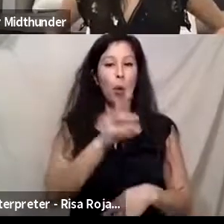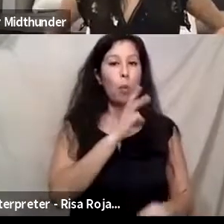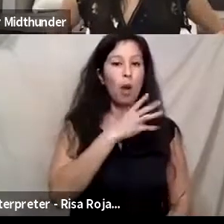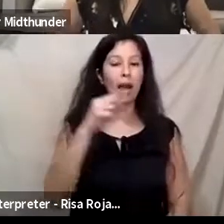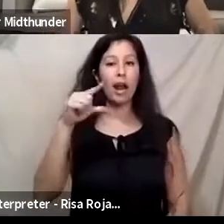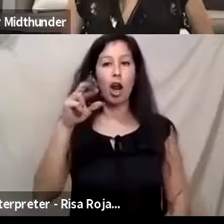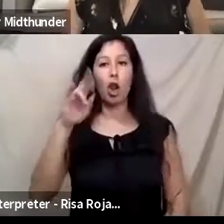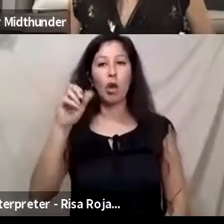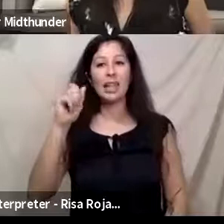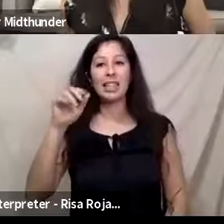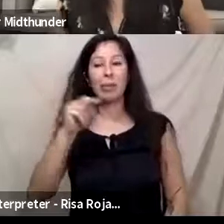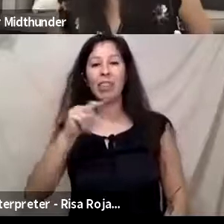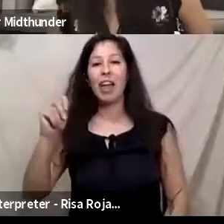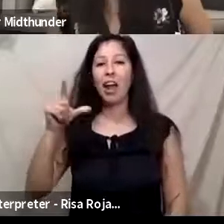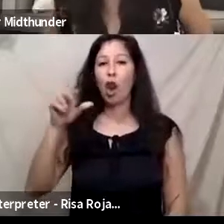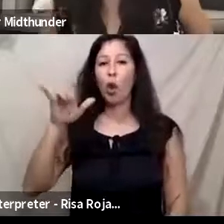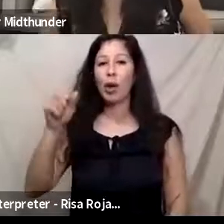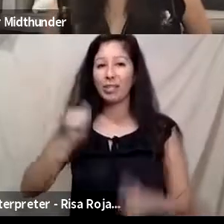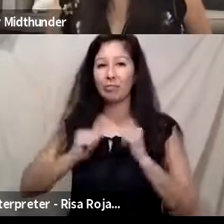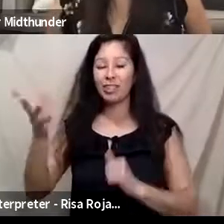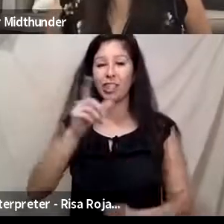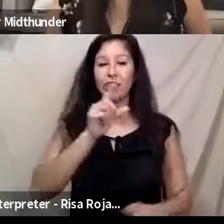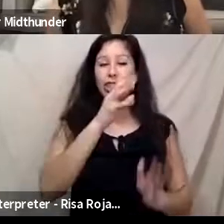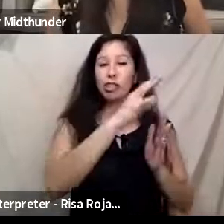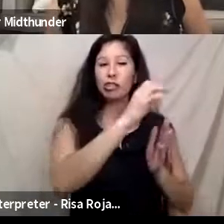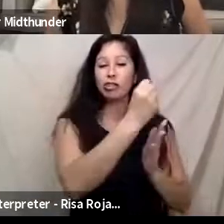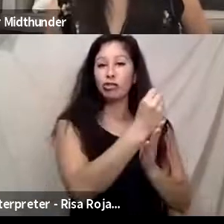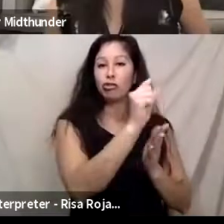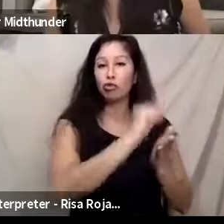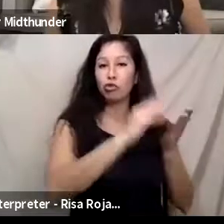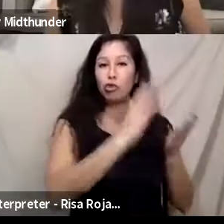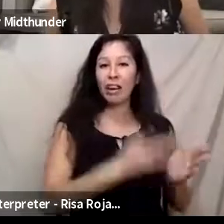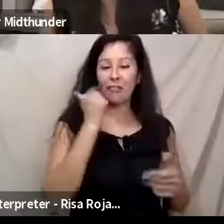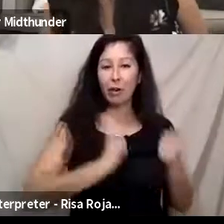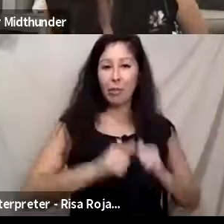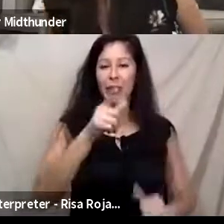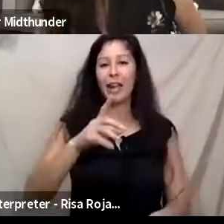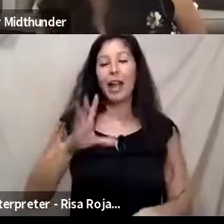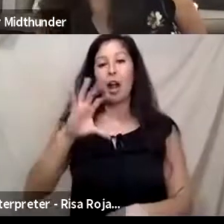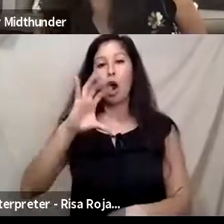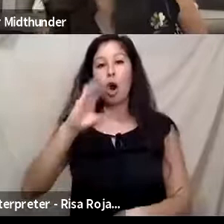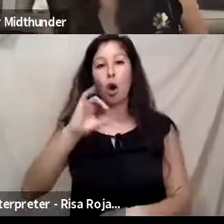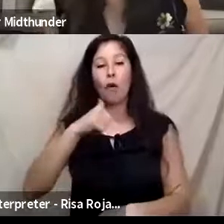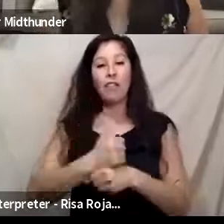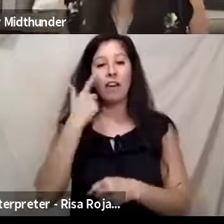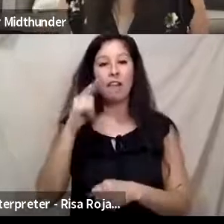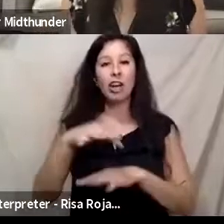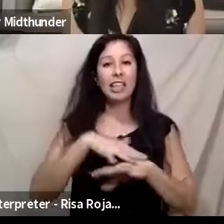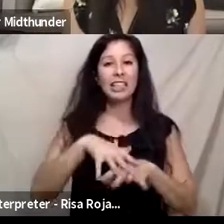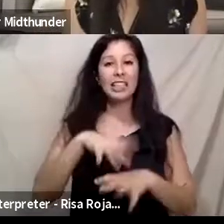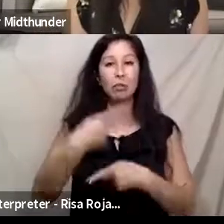Steinem biopic, The Glorias. She is a screenwriter too, and a co-founder of the indigenous production team, the Style Horse